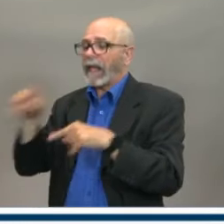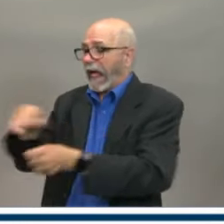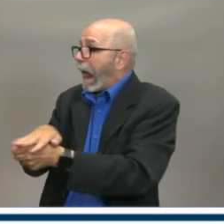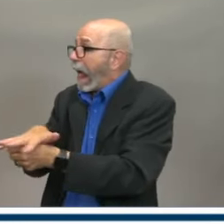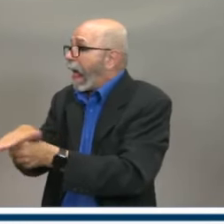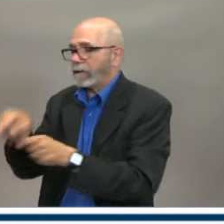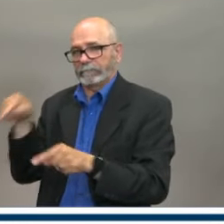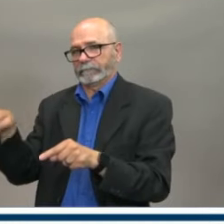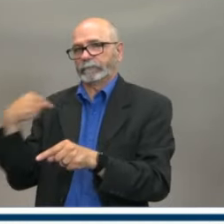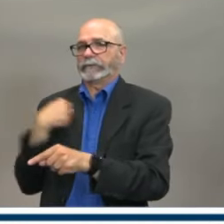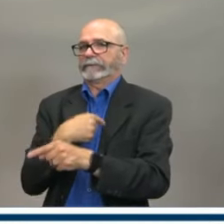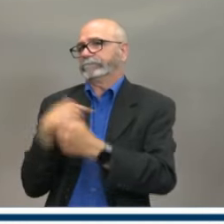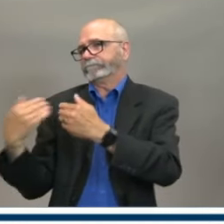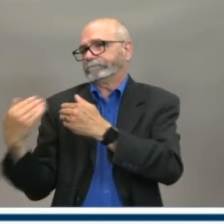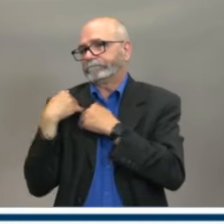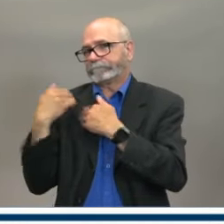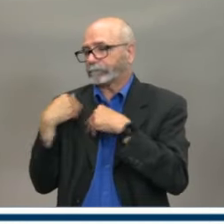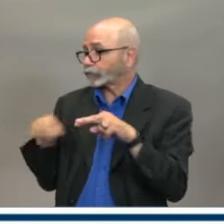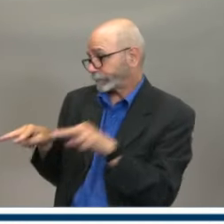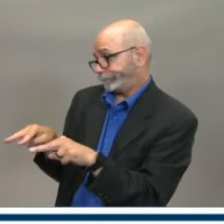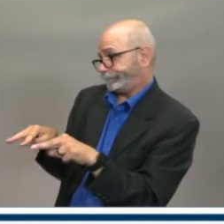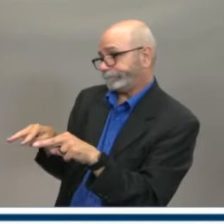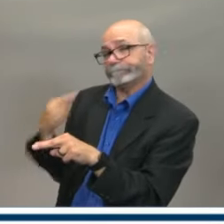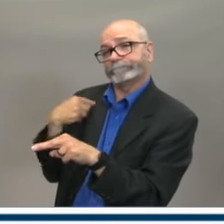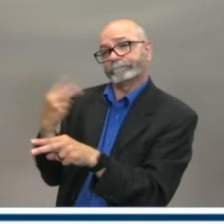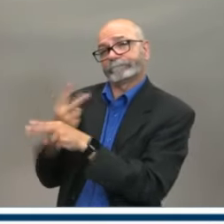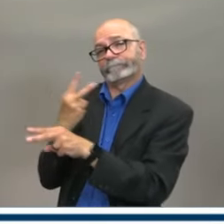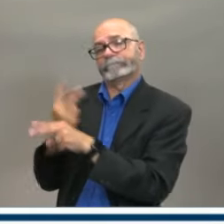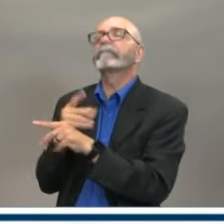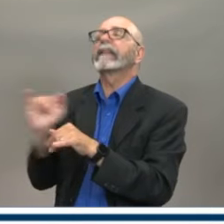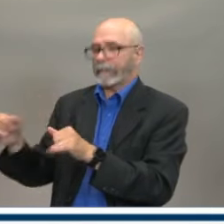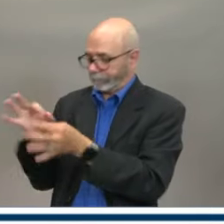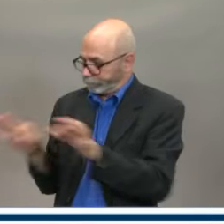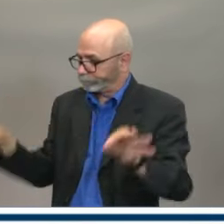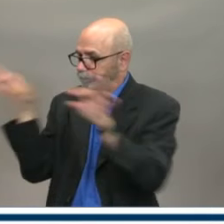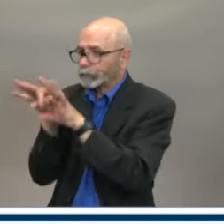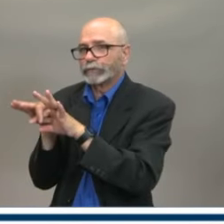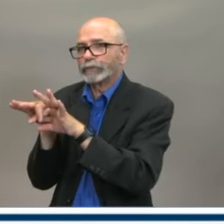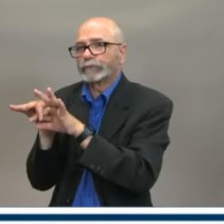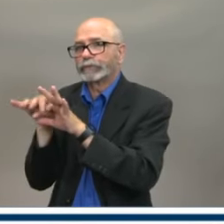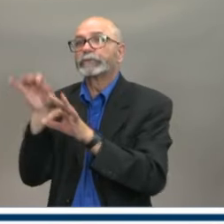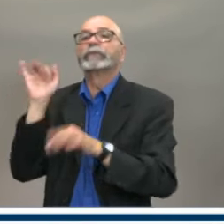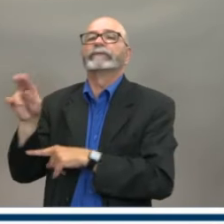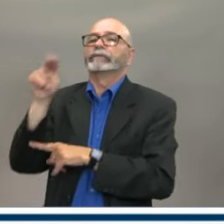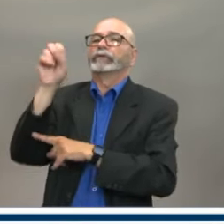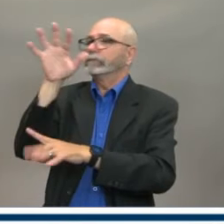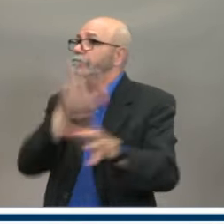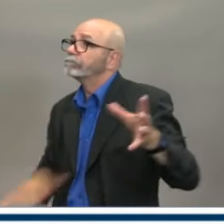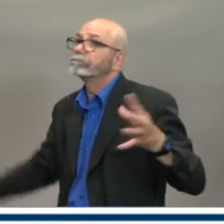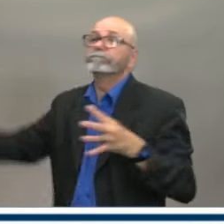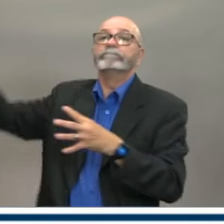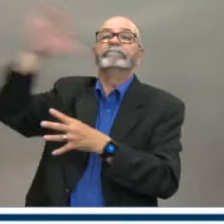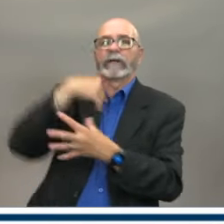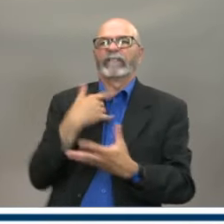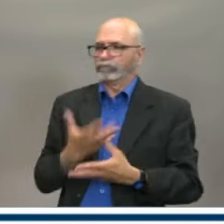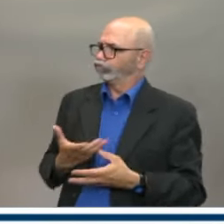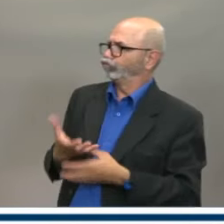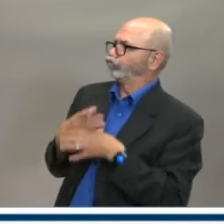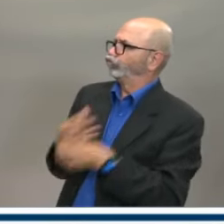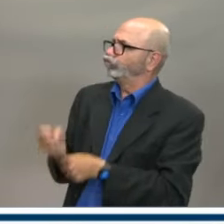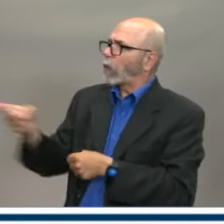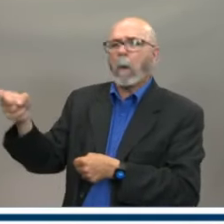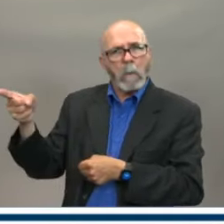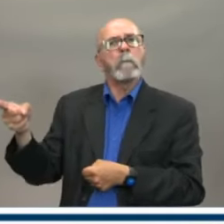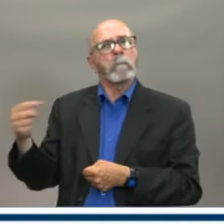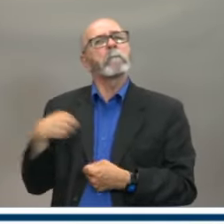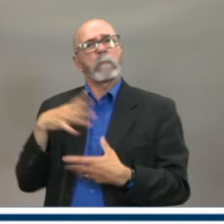those sites. I think it's important that all Nova Scotians have confidence that my commitment to dealing